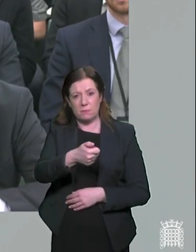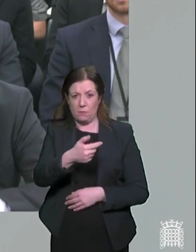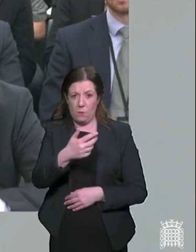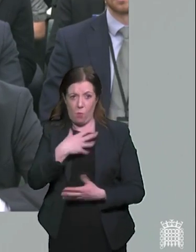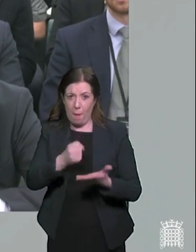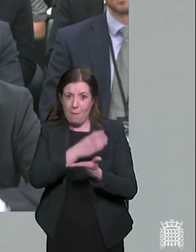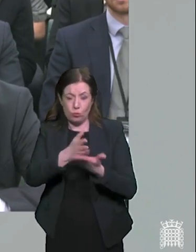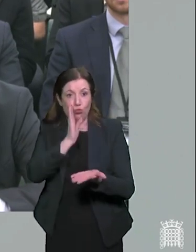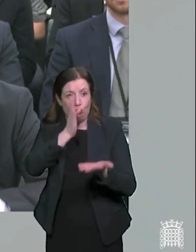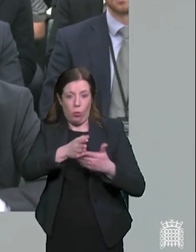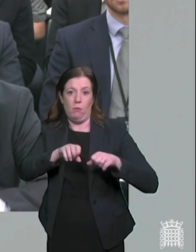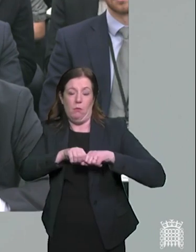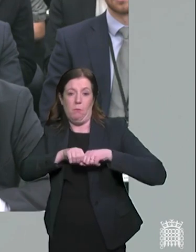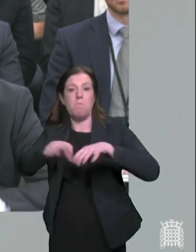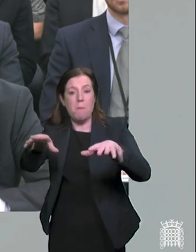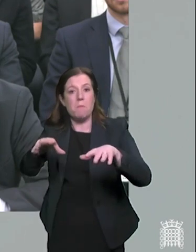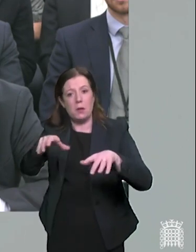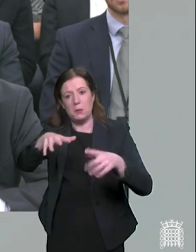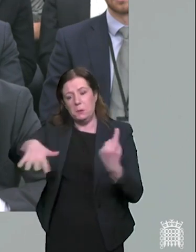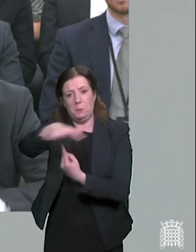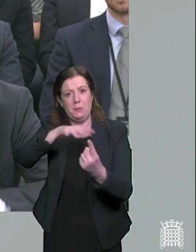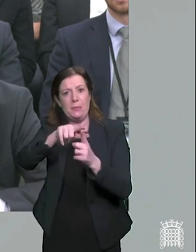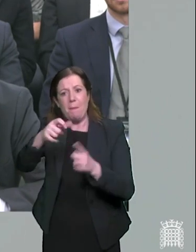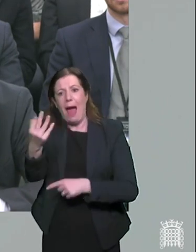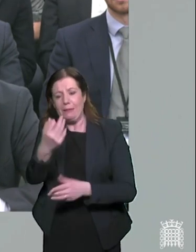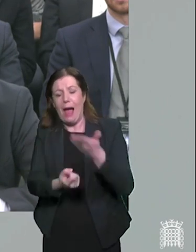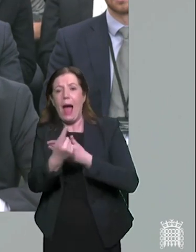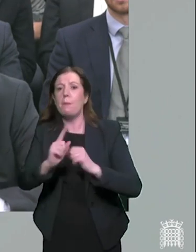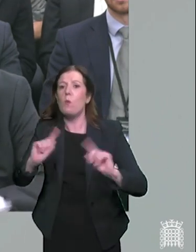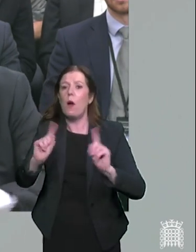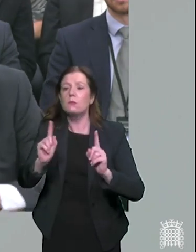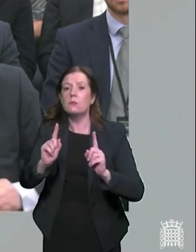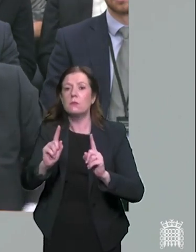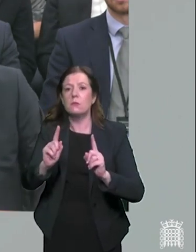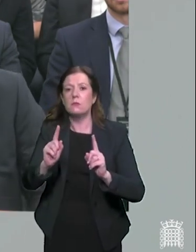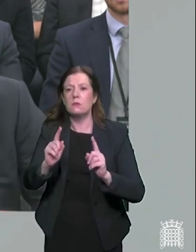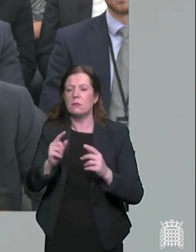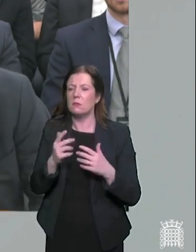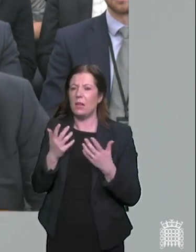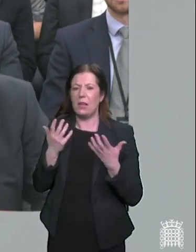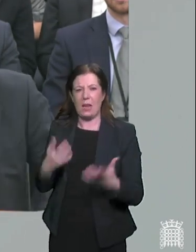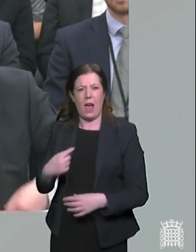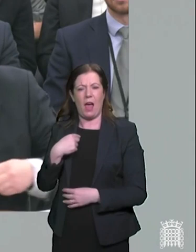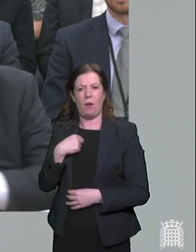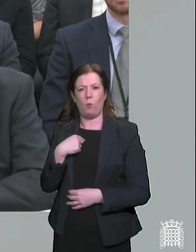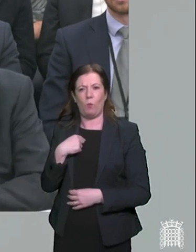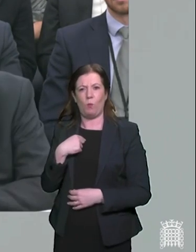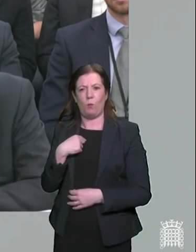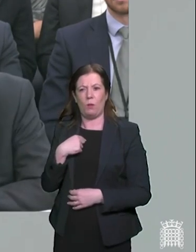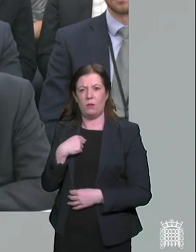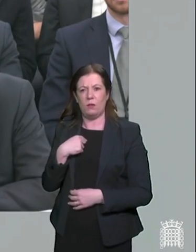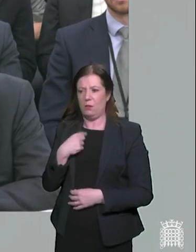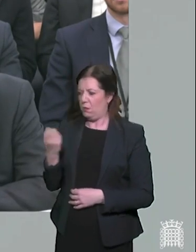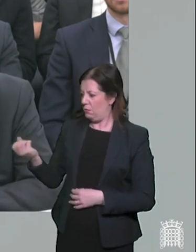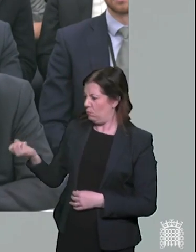the public, the truth out about that December the 18th event. It seems so unfair to me, based on what I had